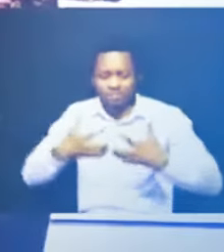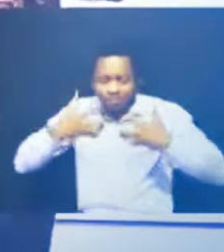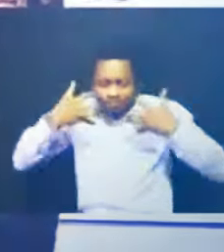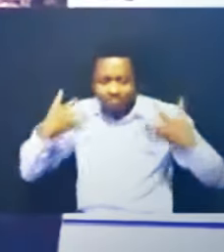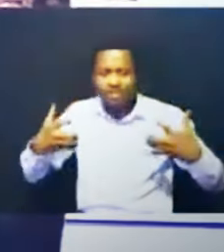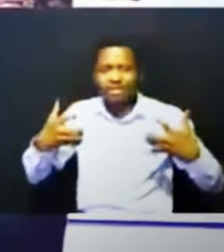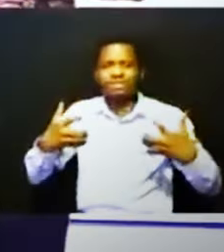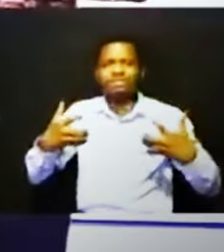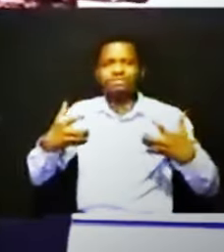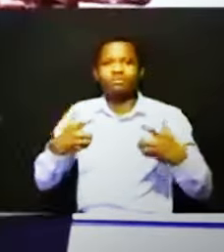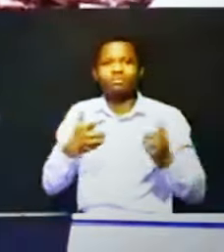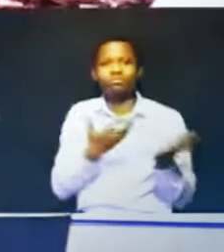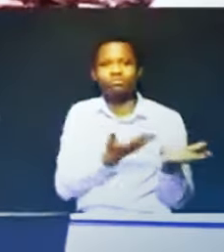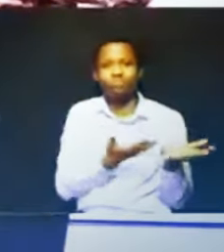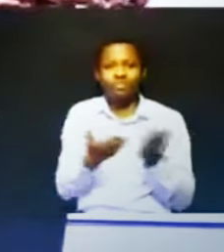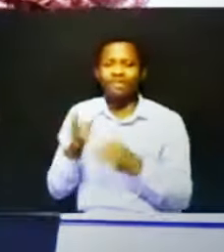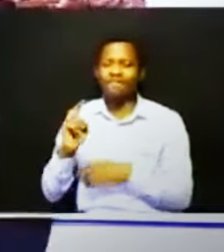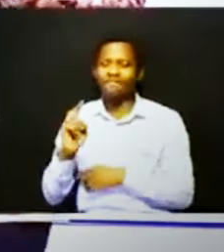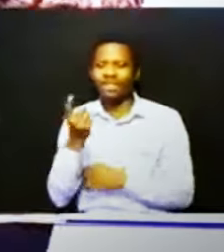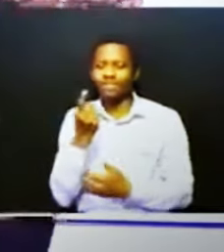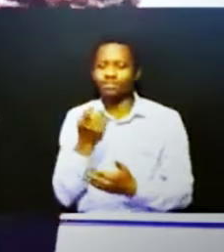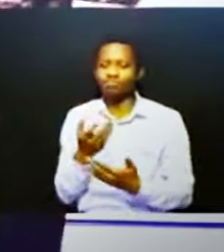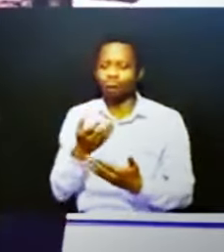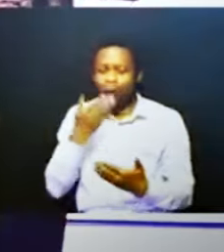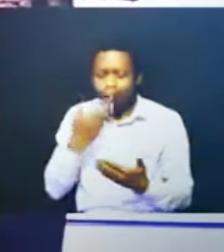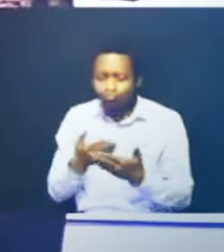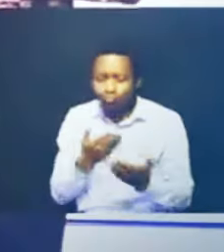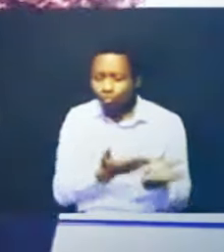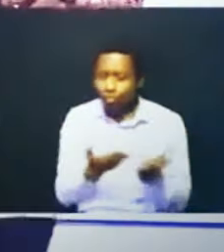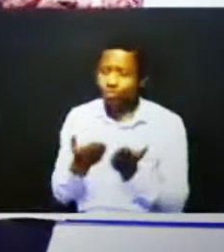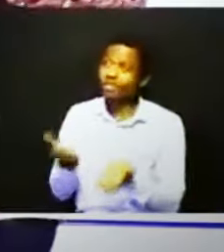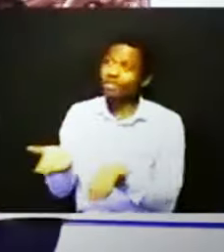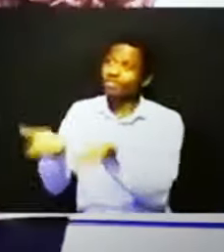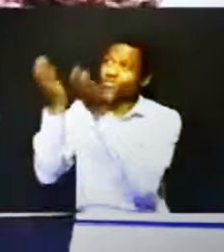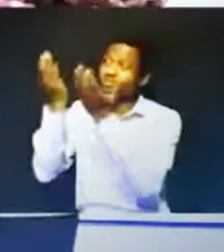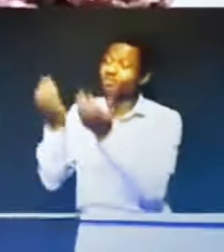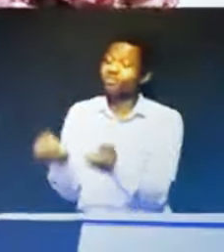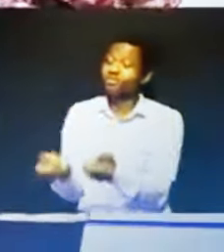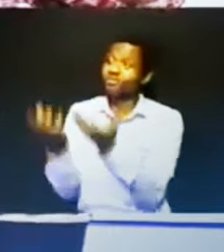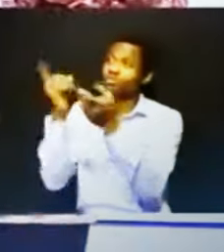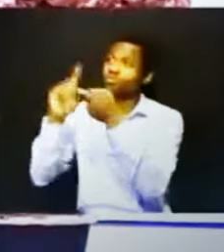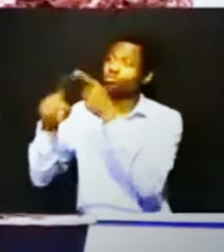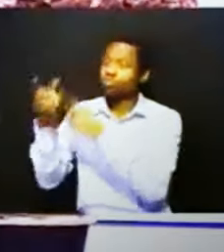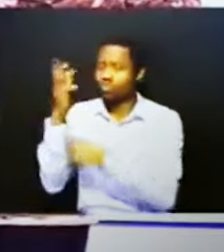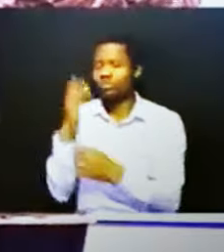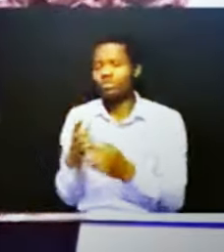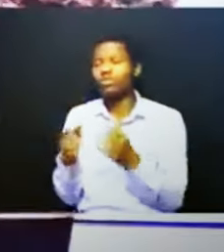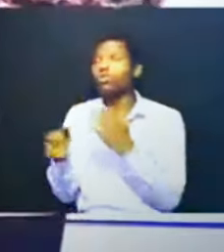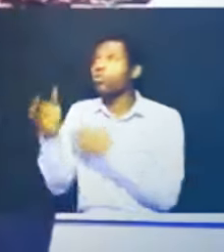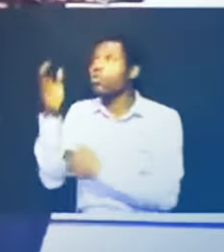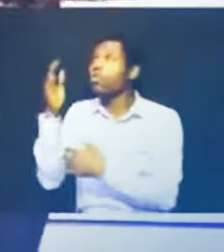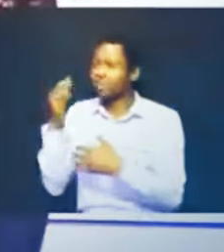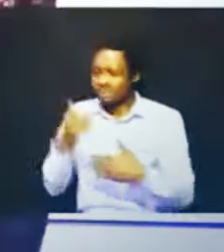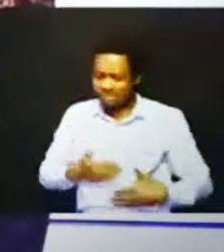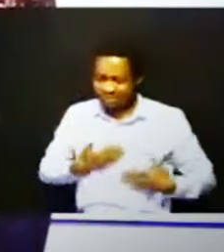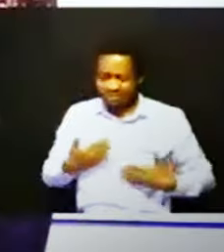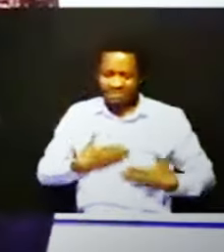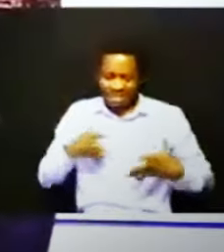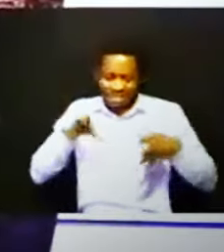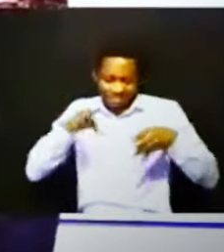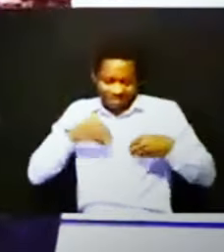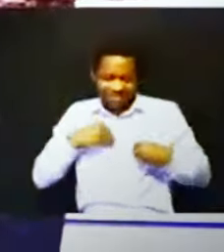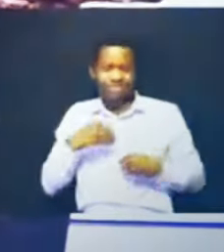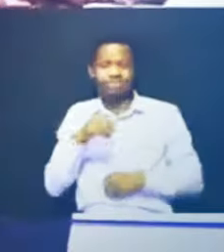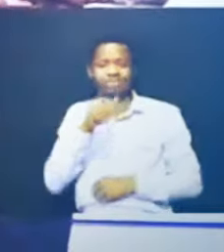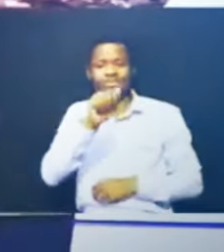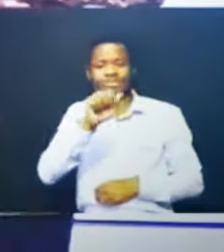edini nwanmu amakan ene won a wadori bi ebe mai na urade ani so Habel ene na yeyede no. But on Cain and